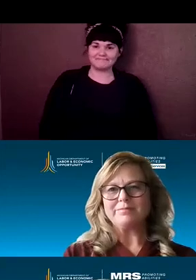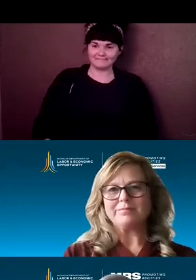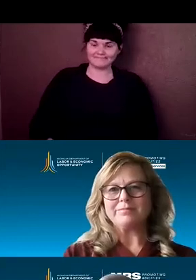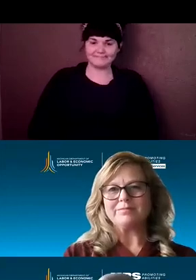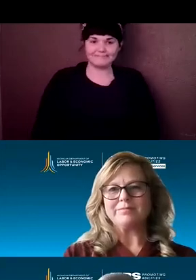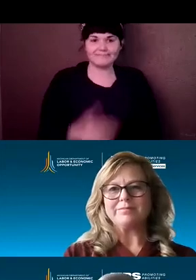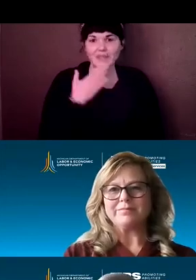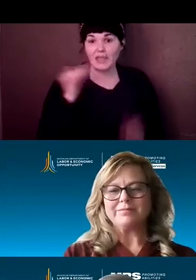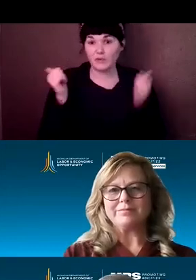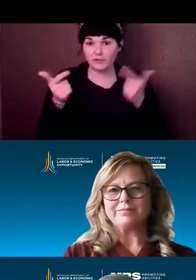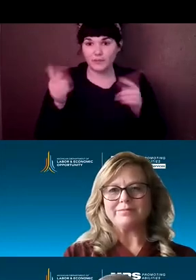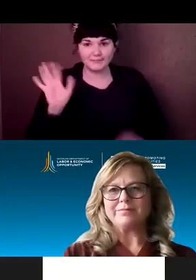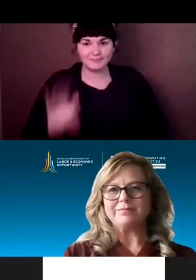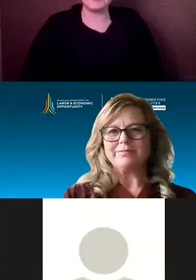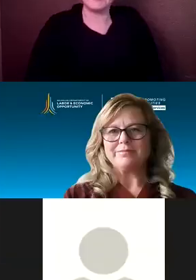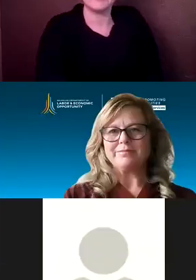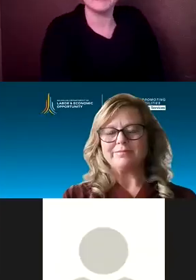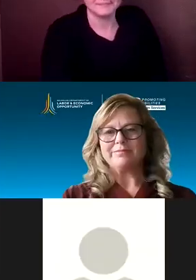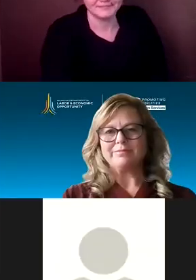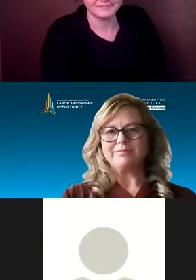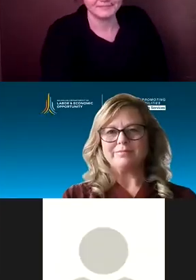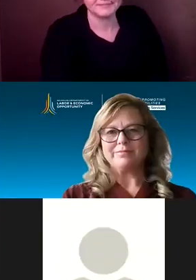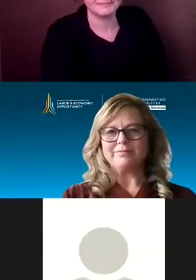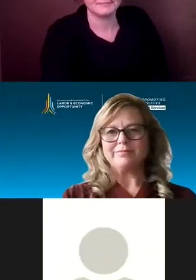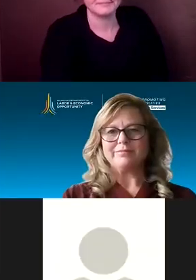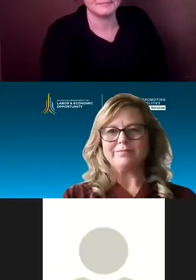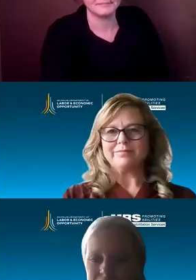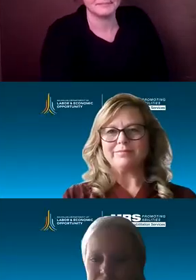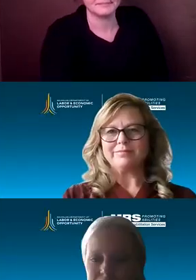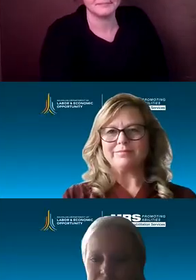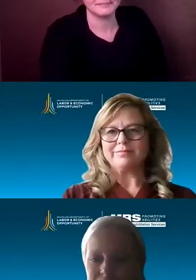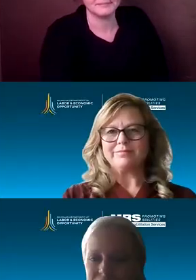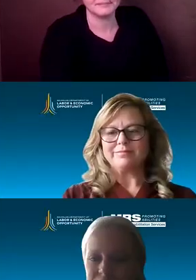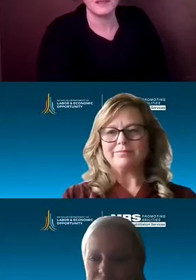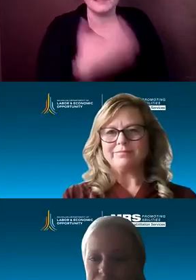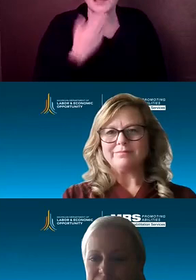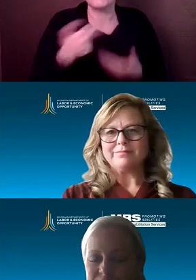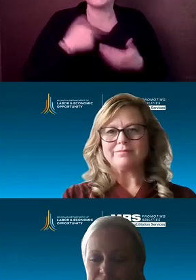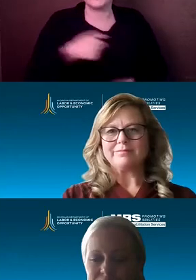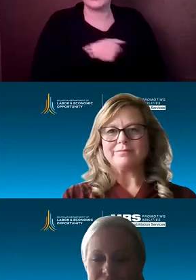Thank you, everybody. Thank you, everyone, for joining us.